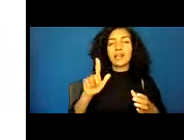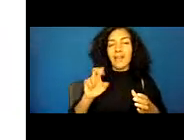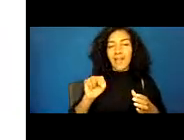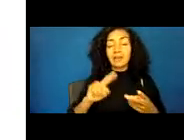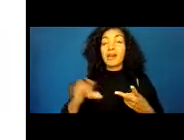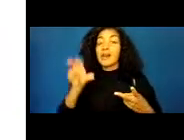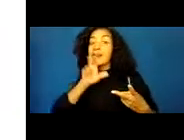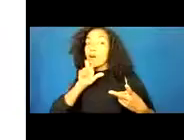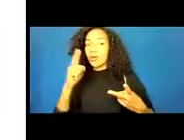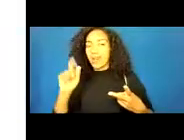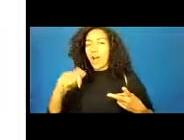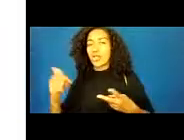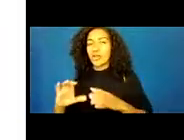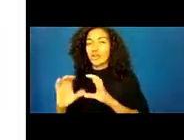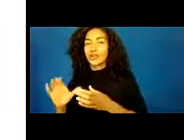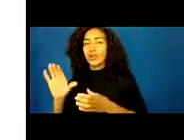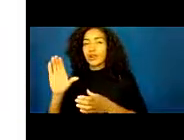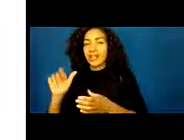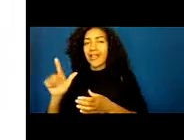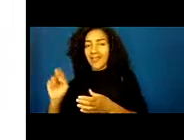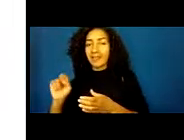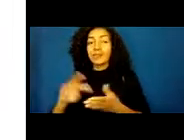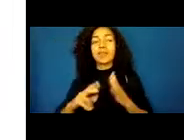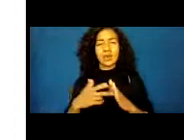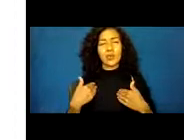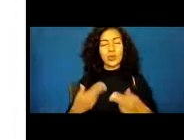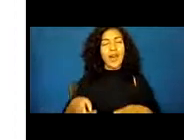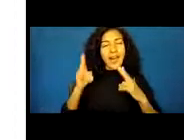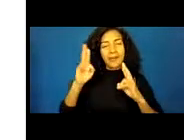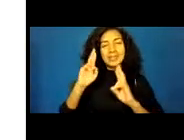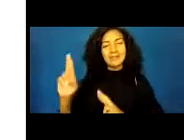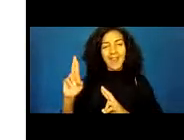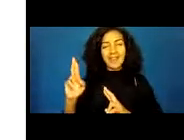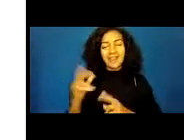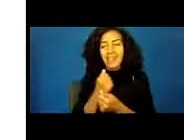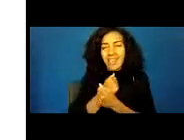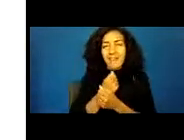have the highest respect and love for different things like that.